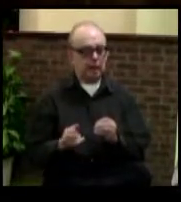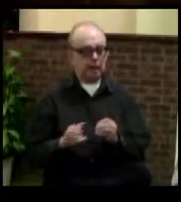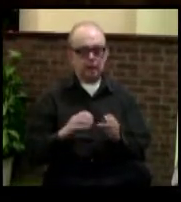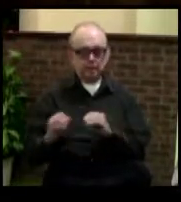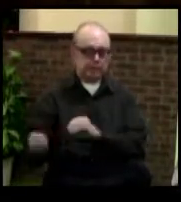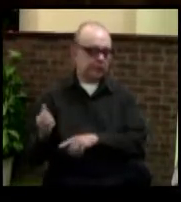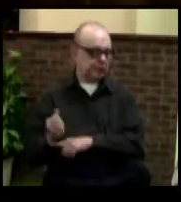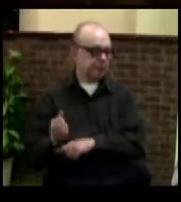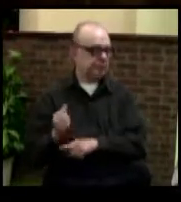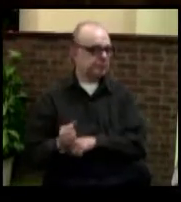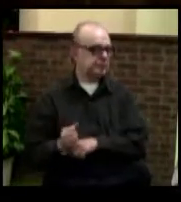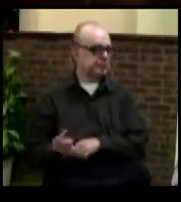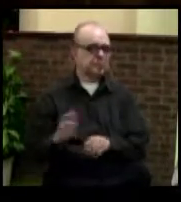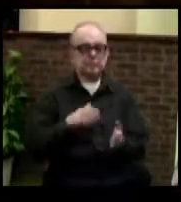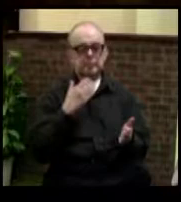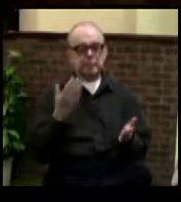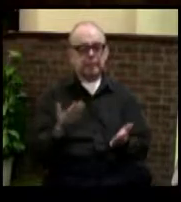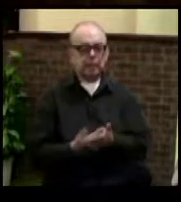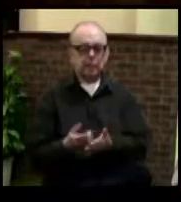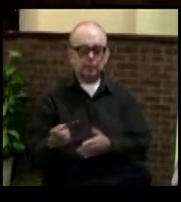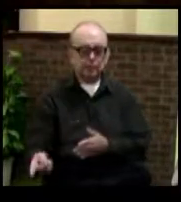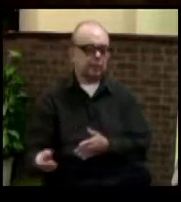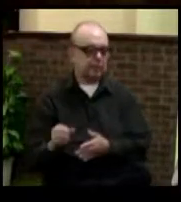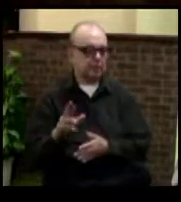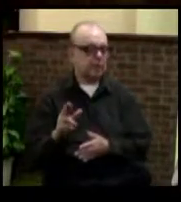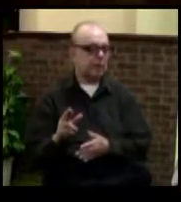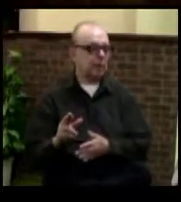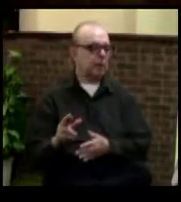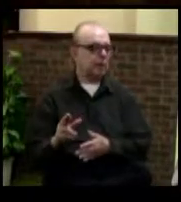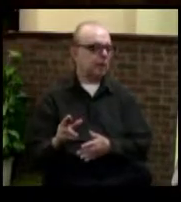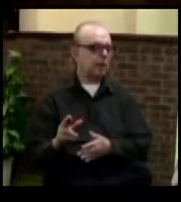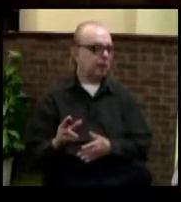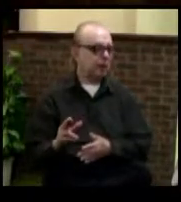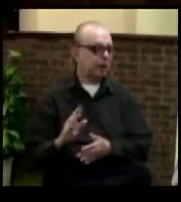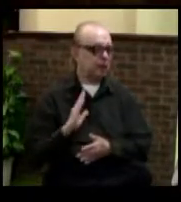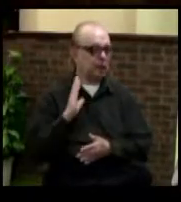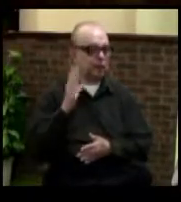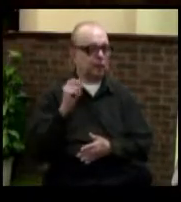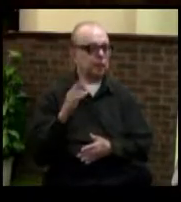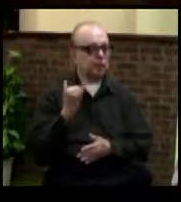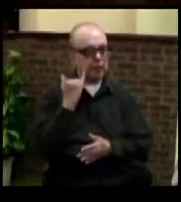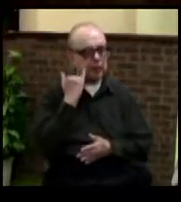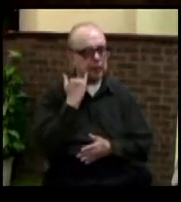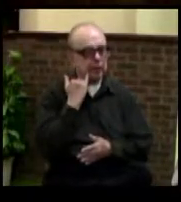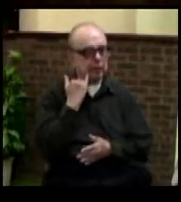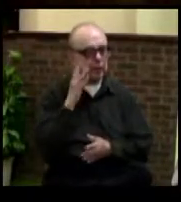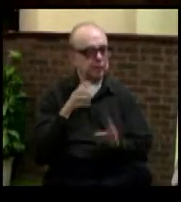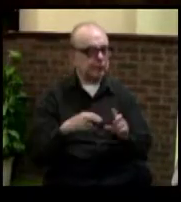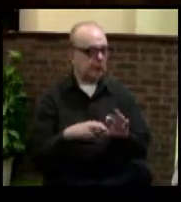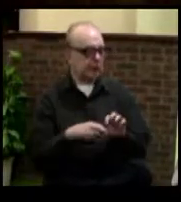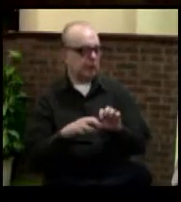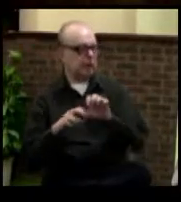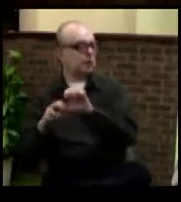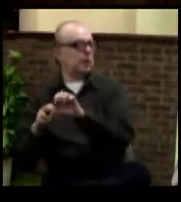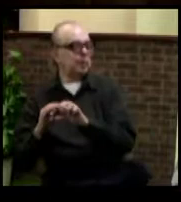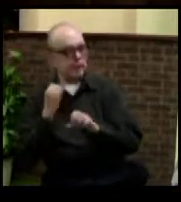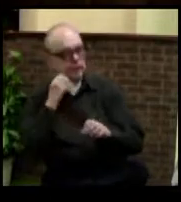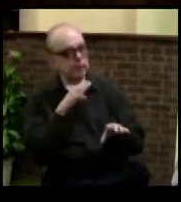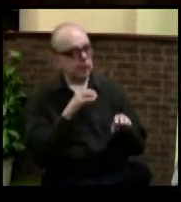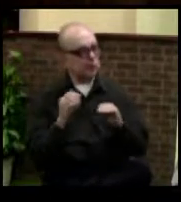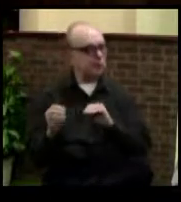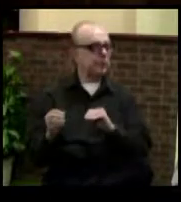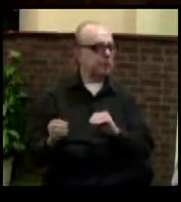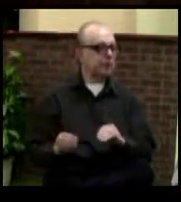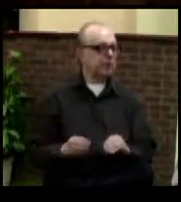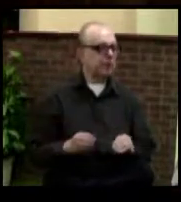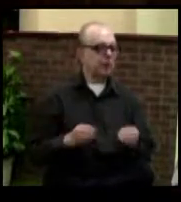You can't put it on there yet. And you get back and there's a little note on your car that says, your car will be towed if you don't pull it off of here. And you're